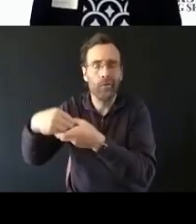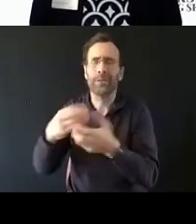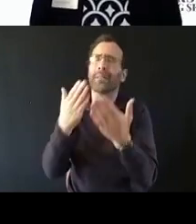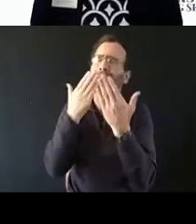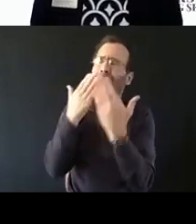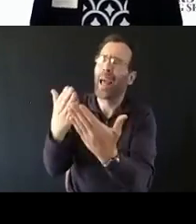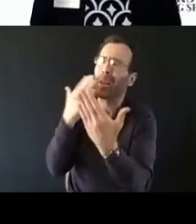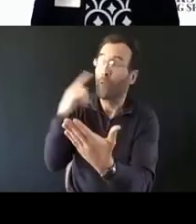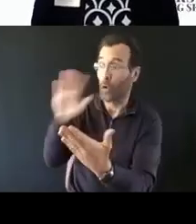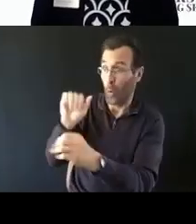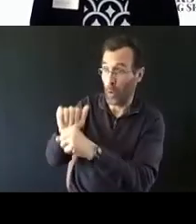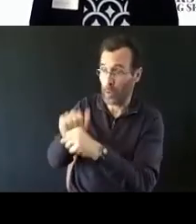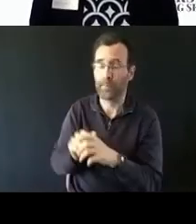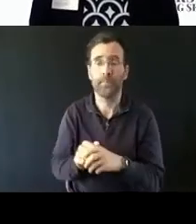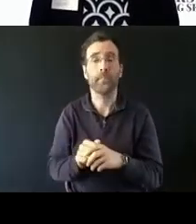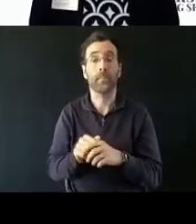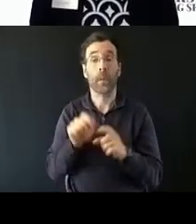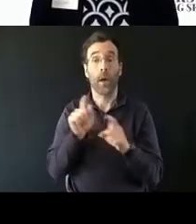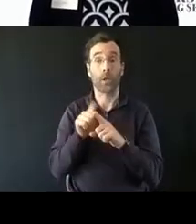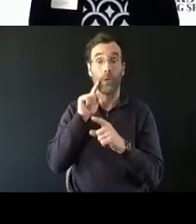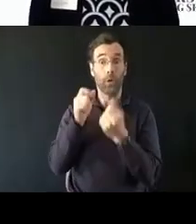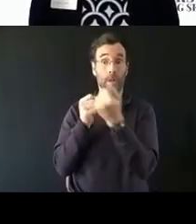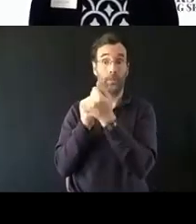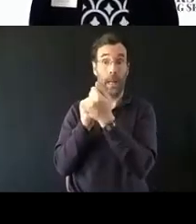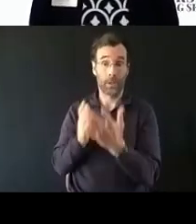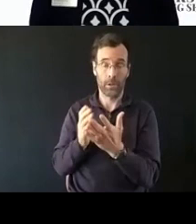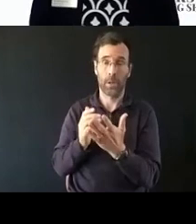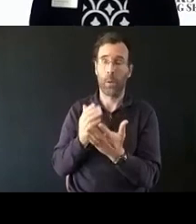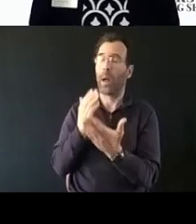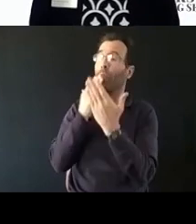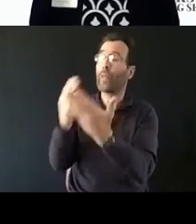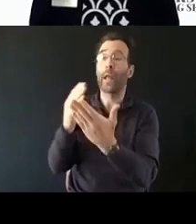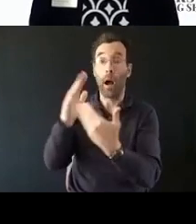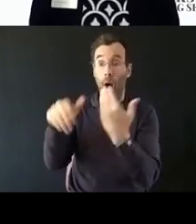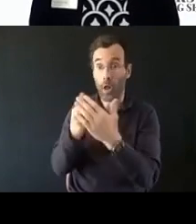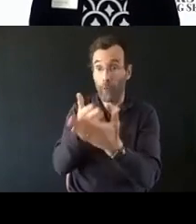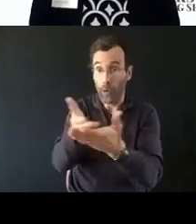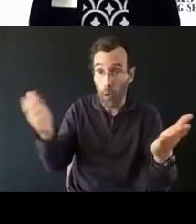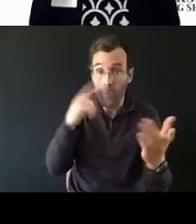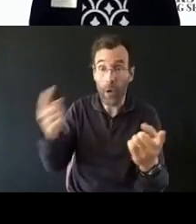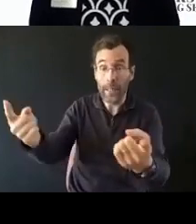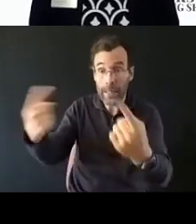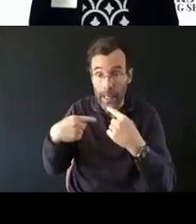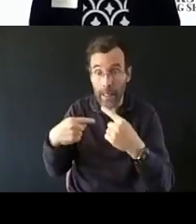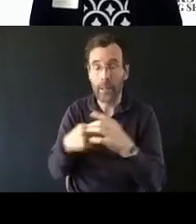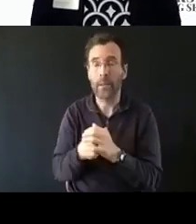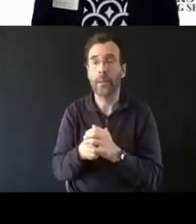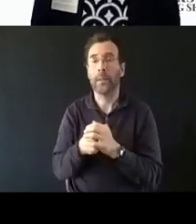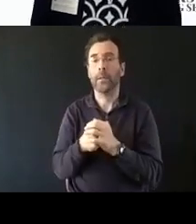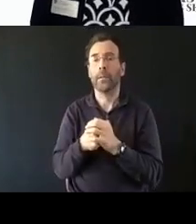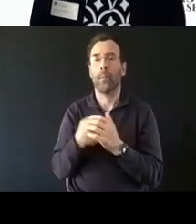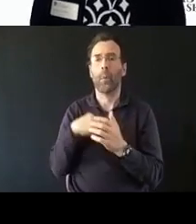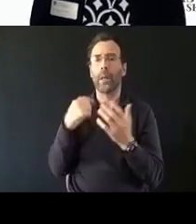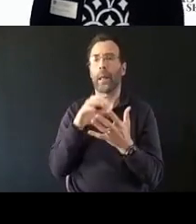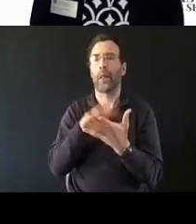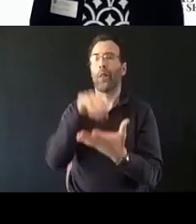again, on behalf of the series sponsors, again, want to thank all of you for attending. There's much for us to learn